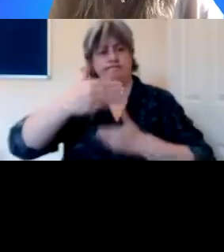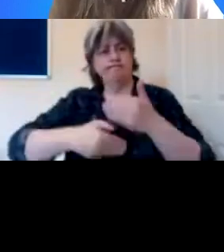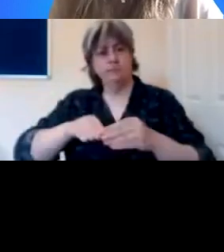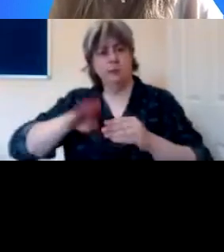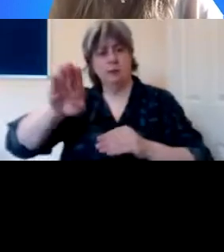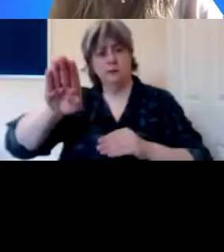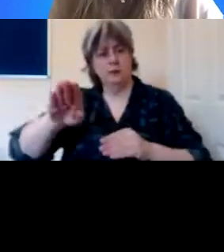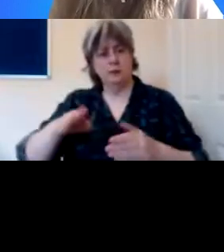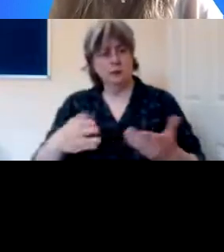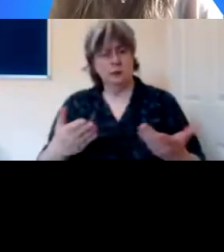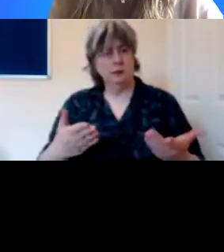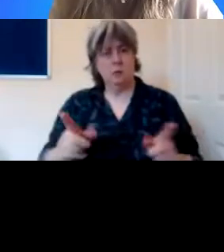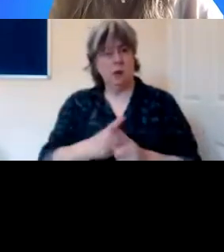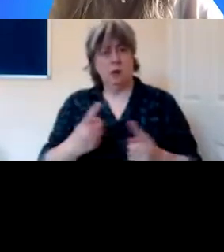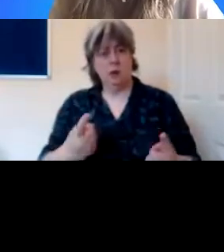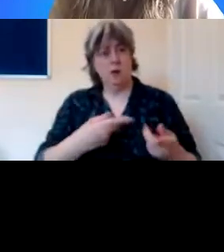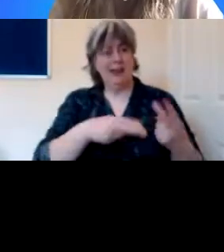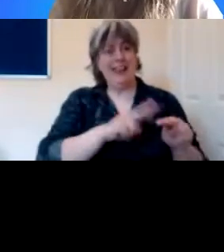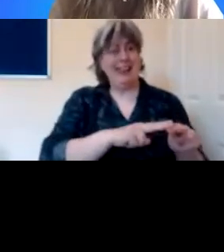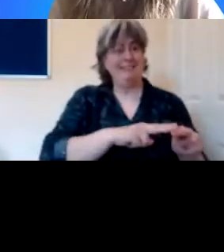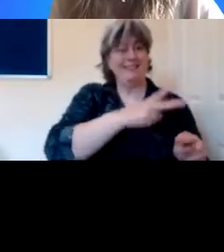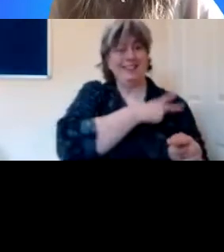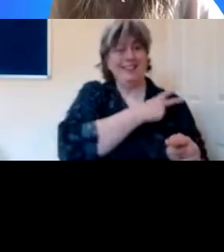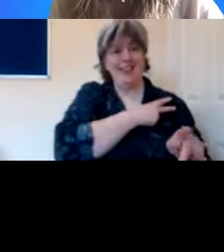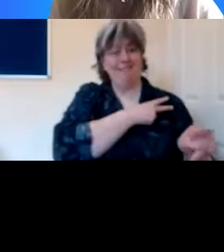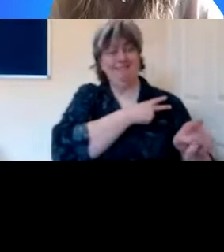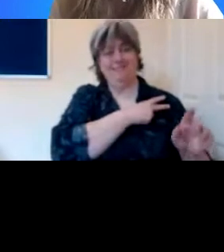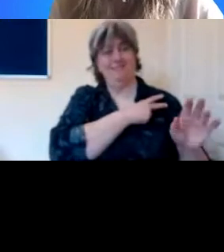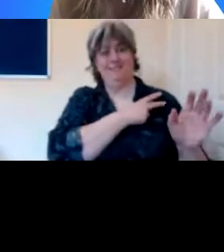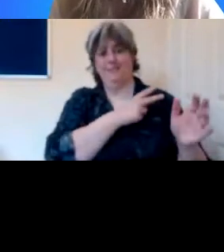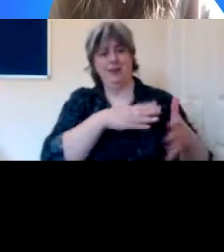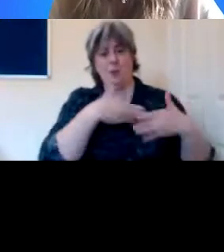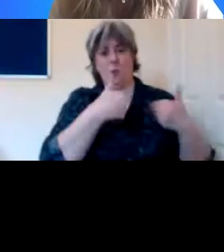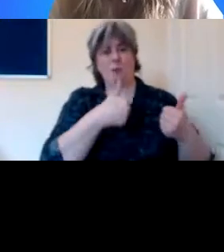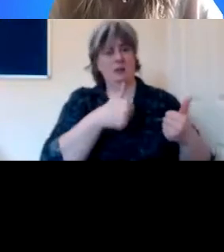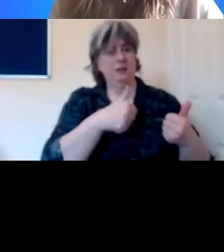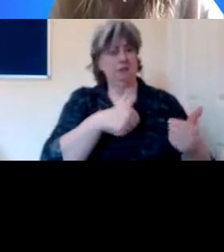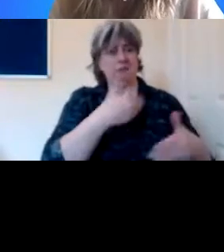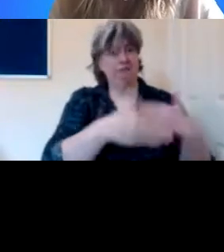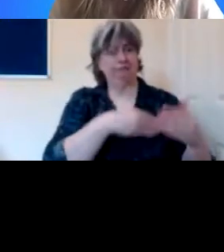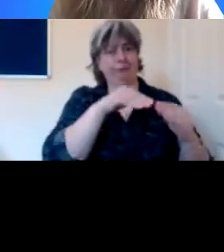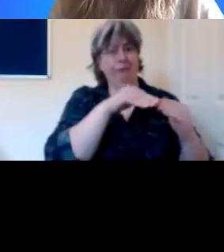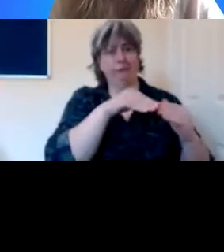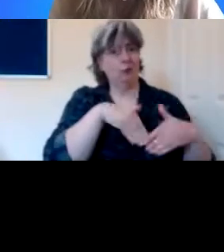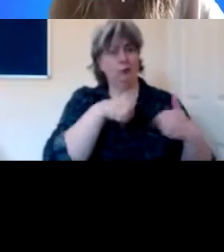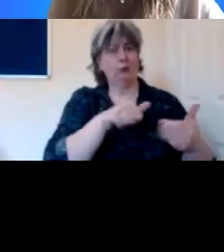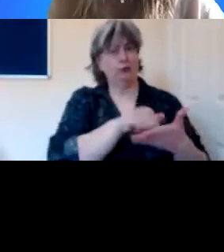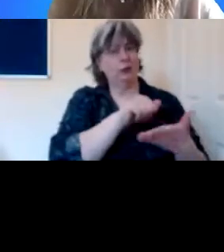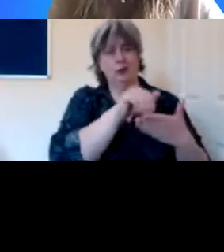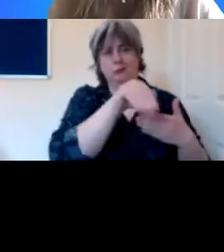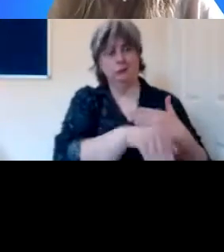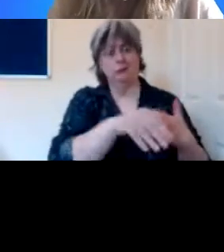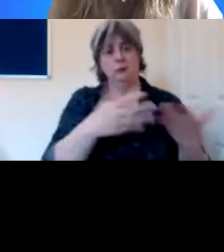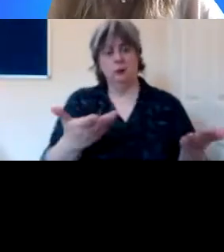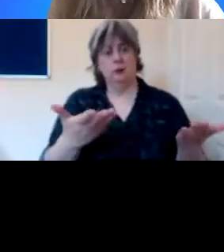our staff is not right. You can't, as a teacher or as a leader, be able to promote well-being